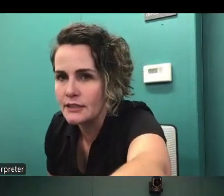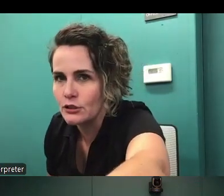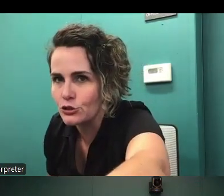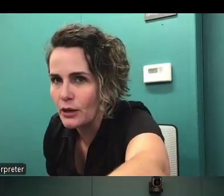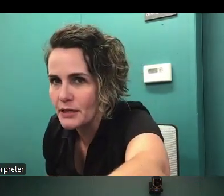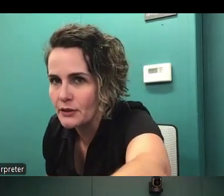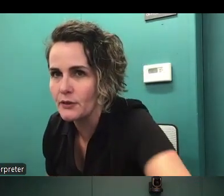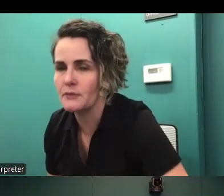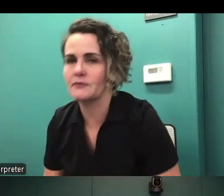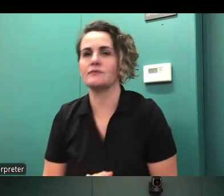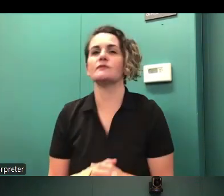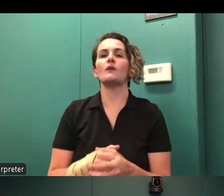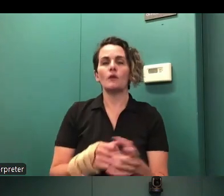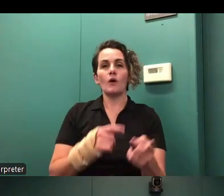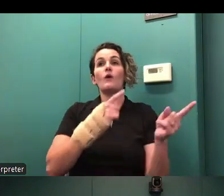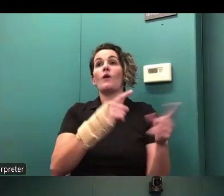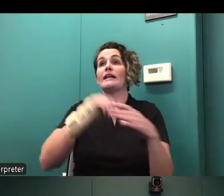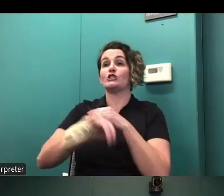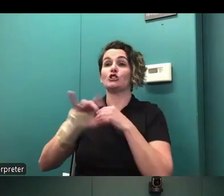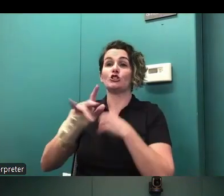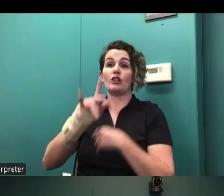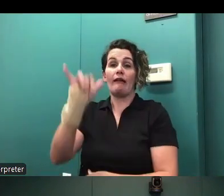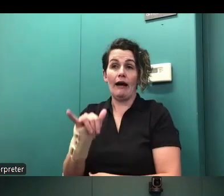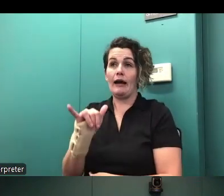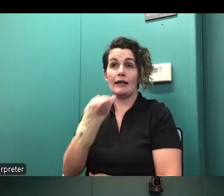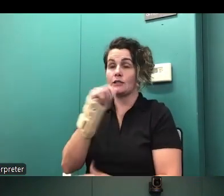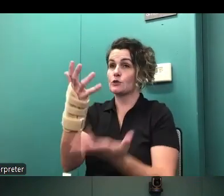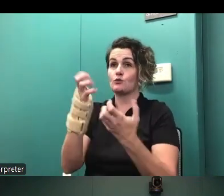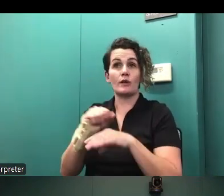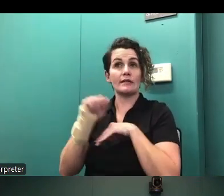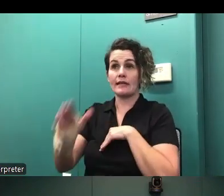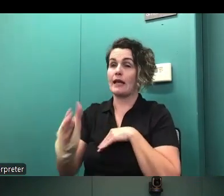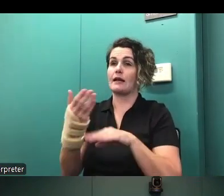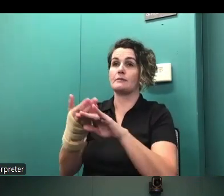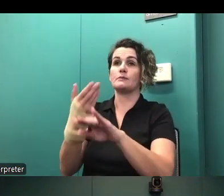an introduction right, in July, but she doesn't want to send it until